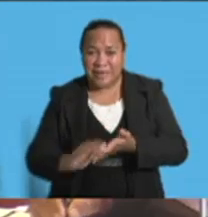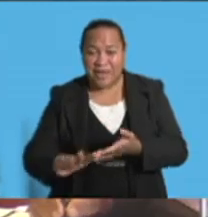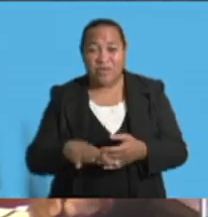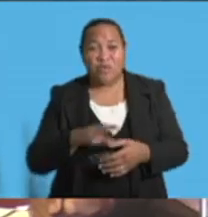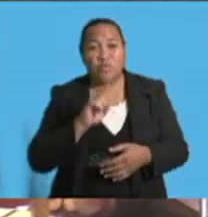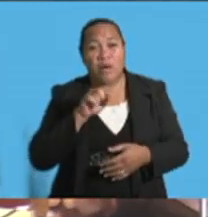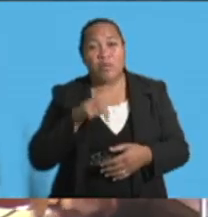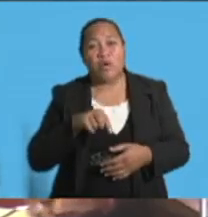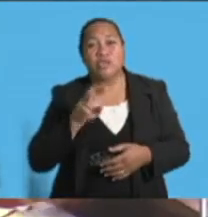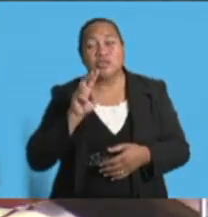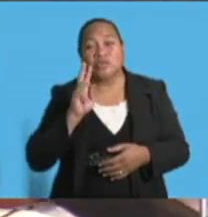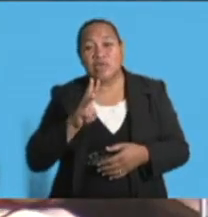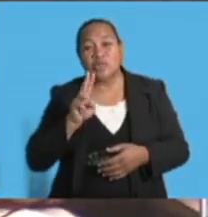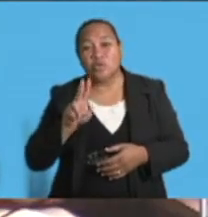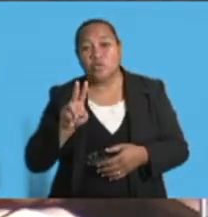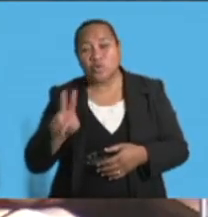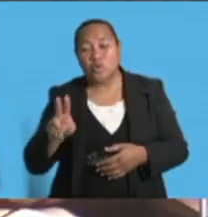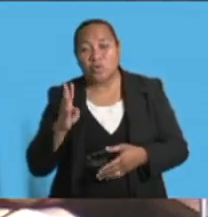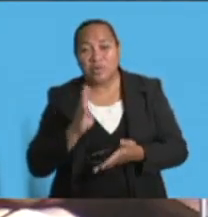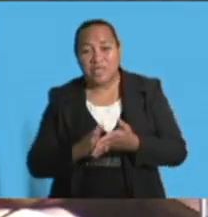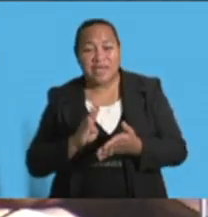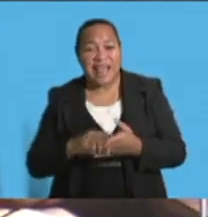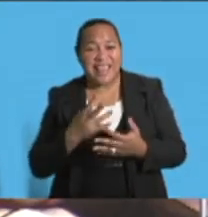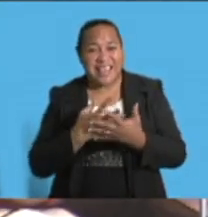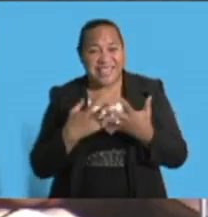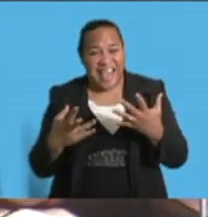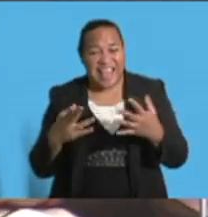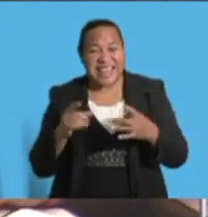1.322 billion. The net deficit was 146